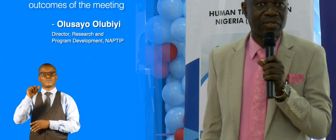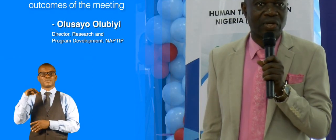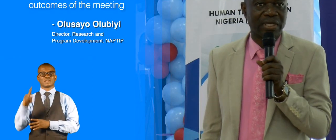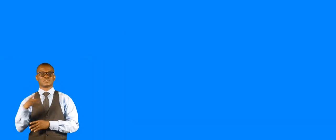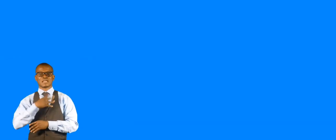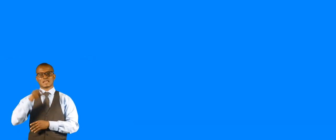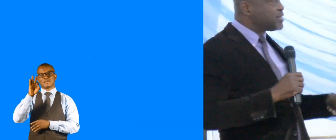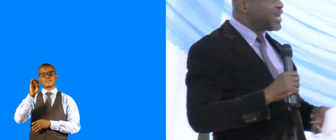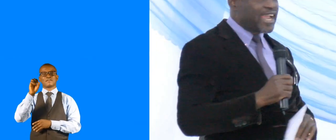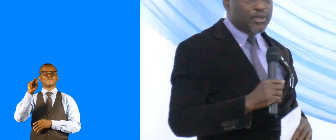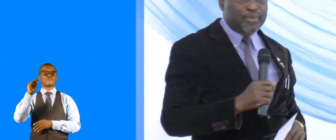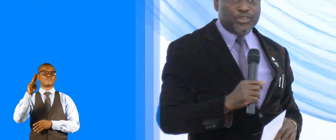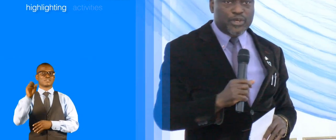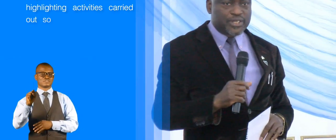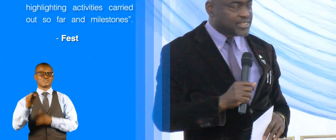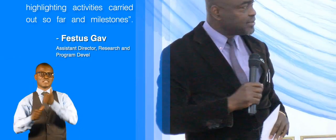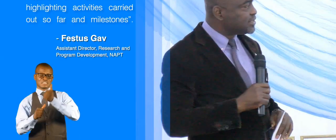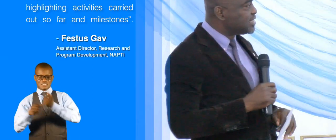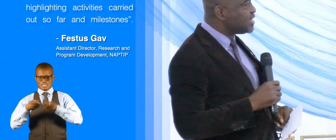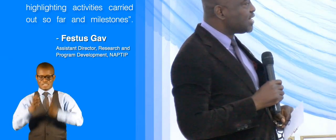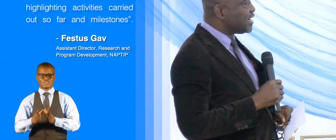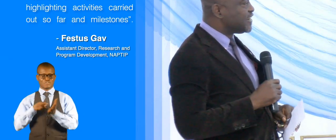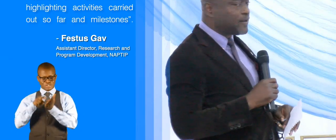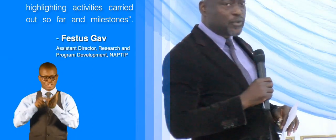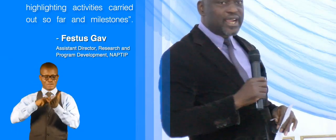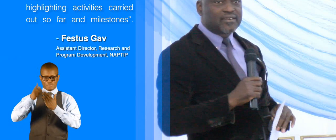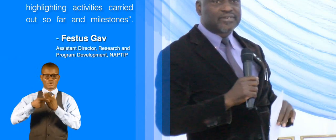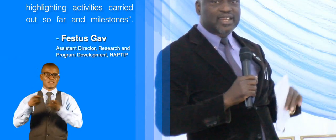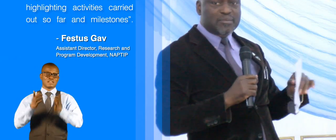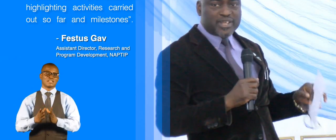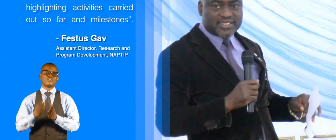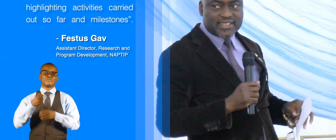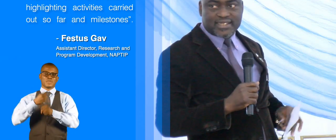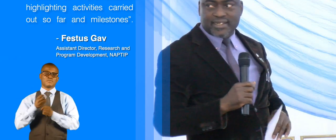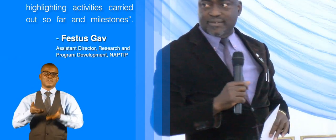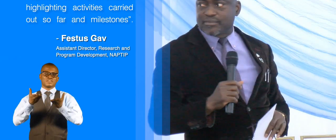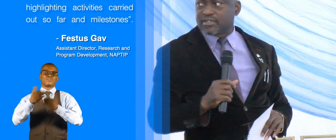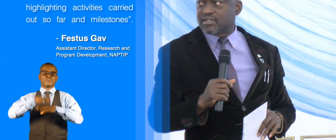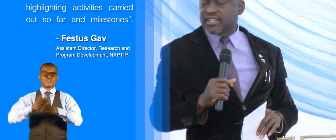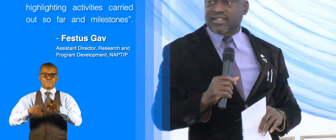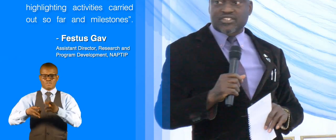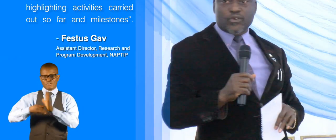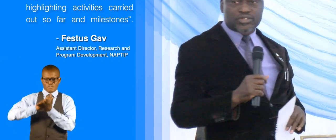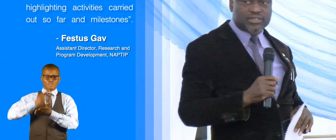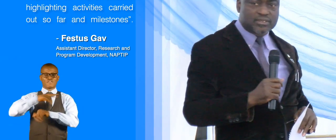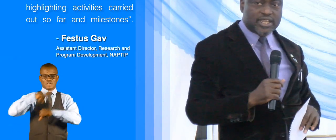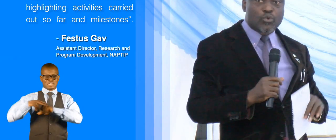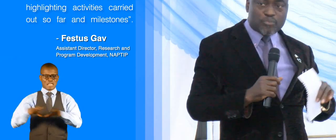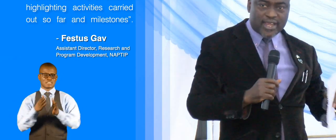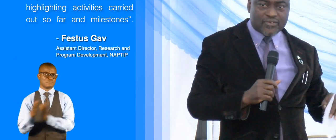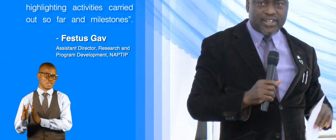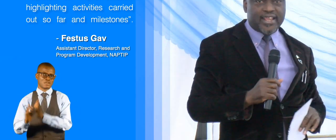of NAPTIP, while Festus Gav, NAPTIP Assistant Director, Research and Program Development, made a presentation on the overview